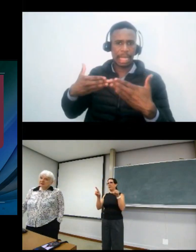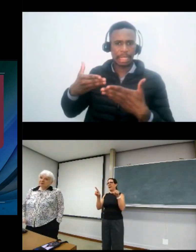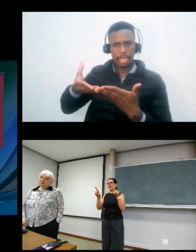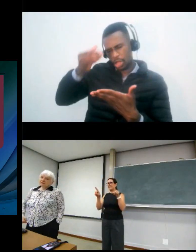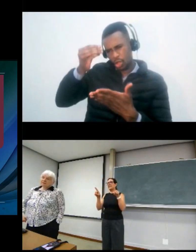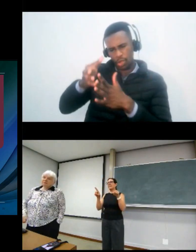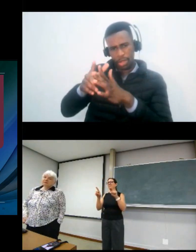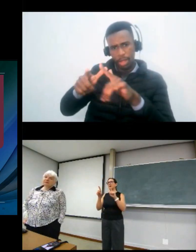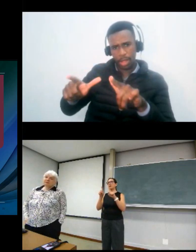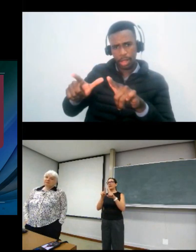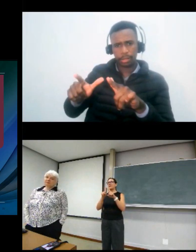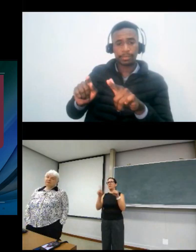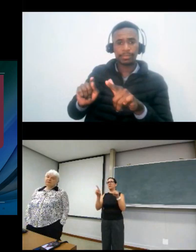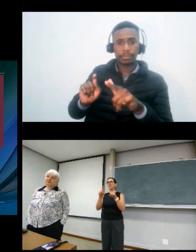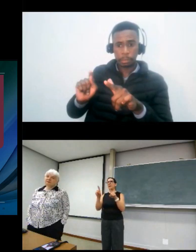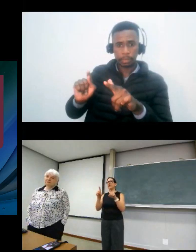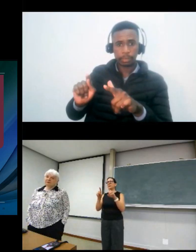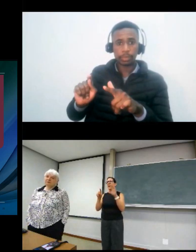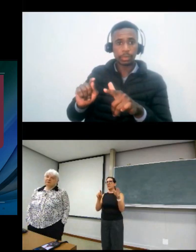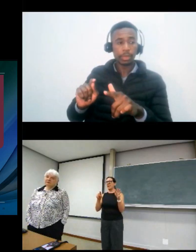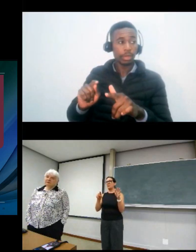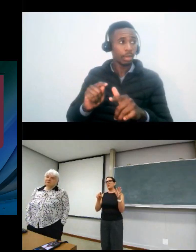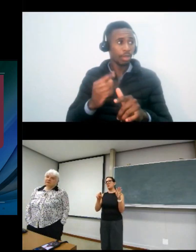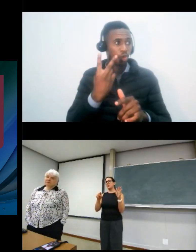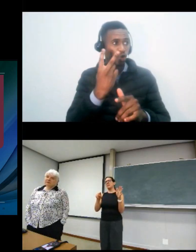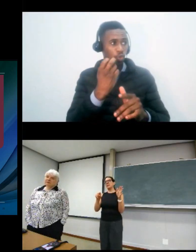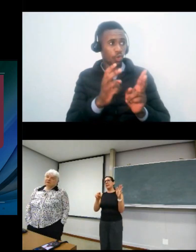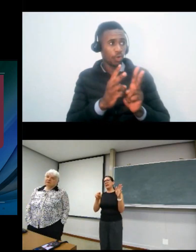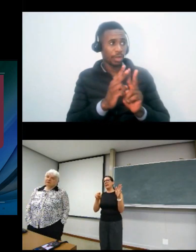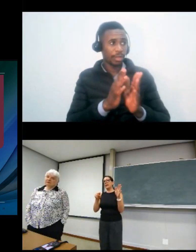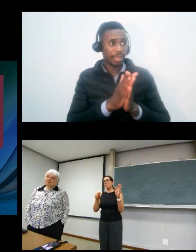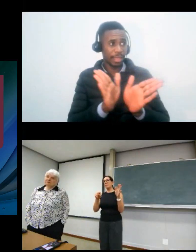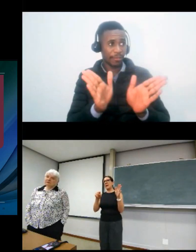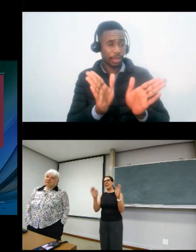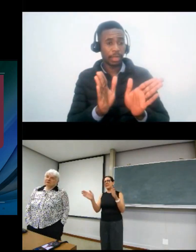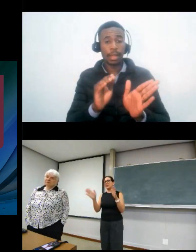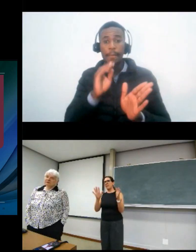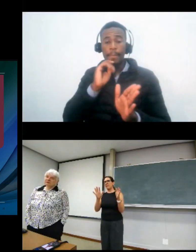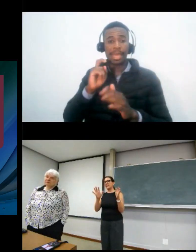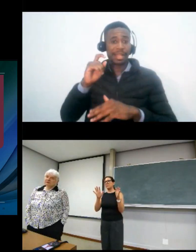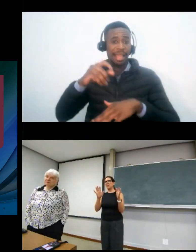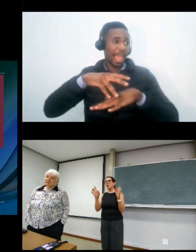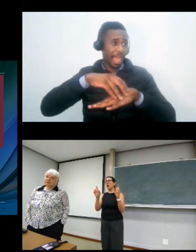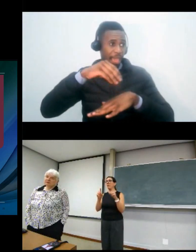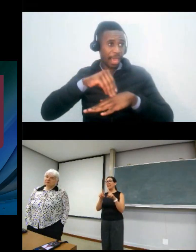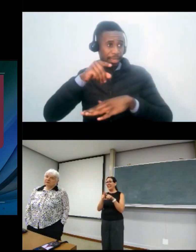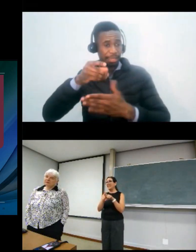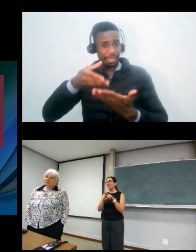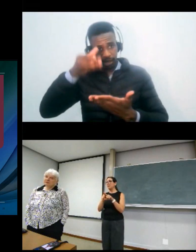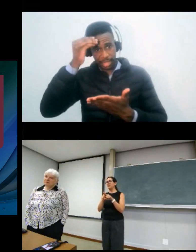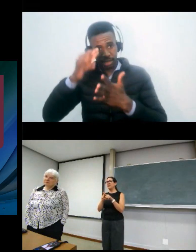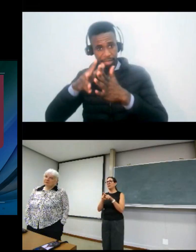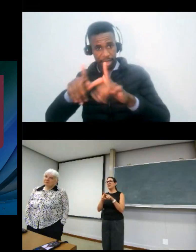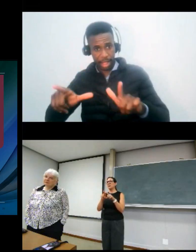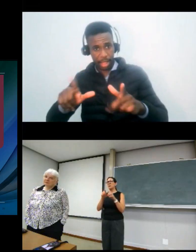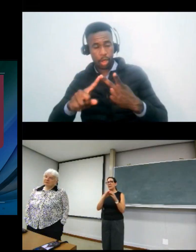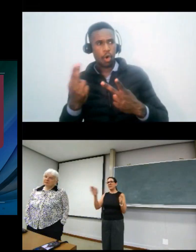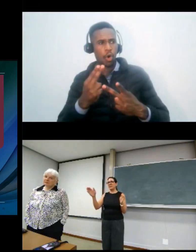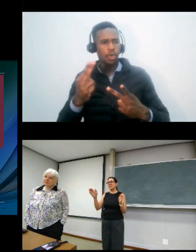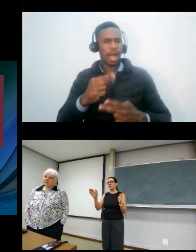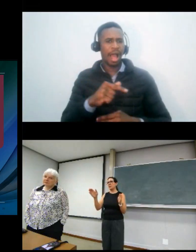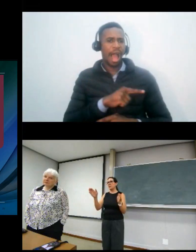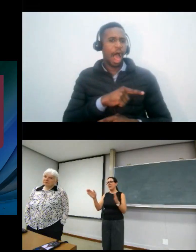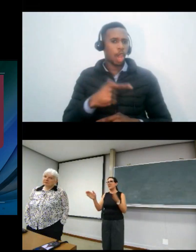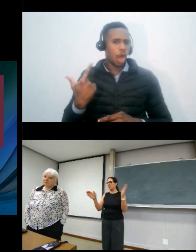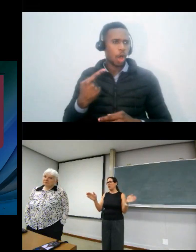About the two different factors. Okay, the two different factors. So age of acquisition and length of exposure are related because